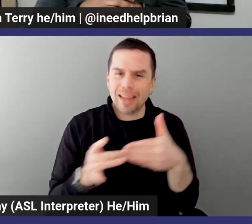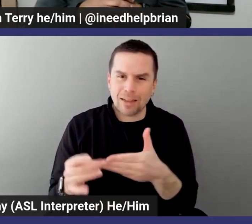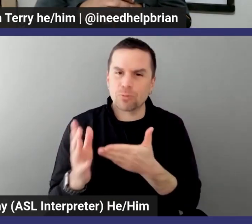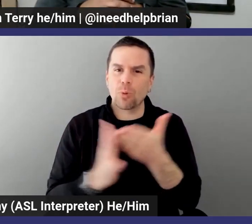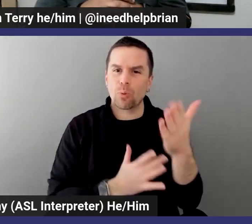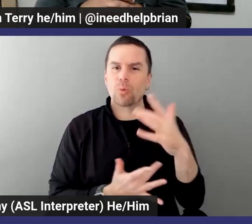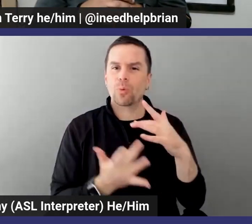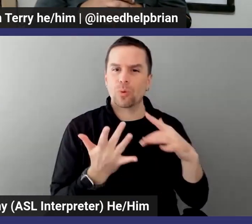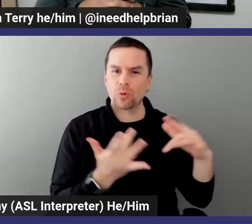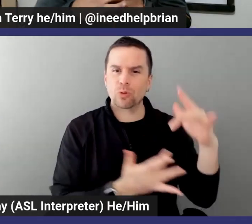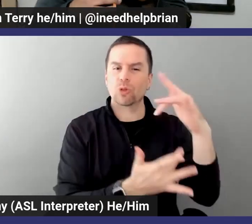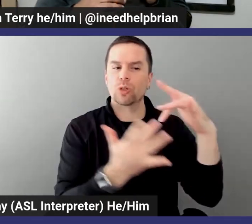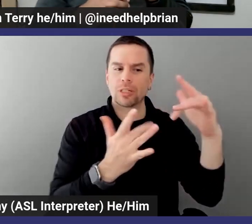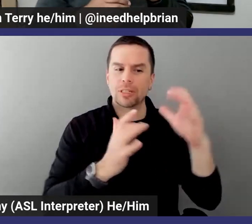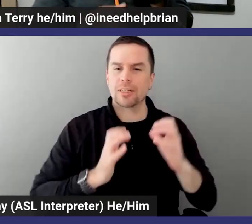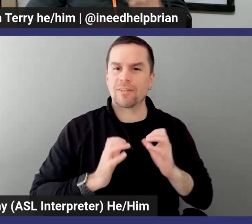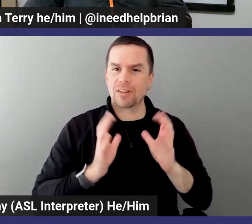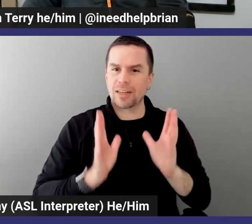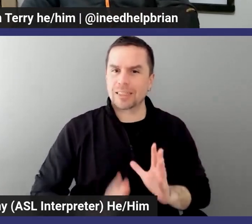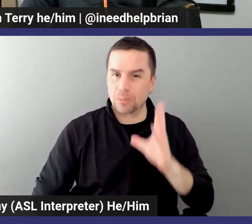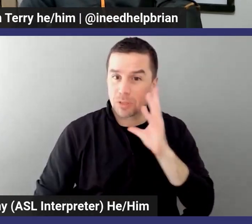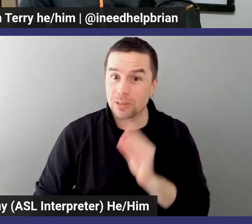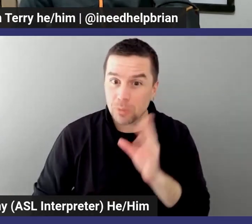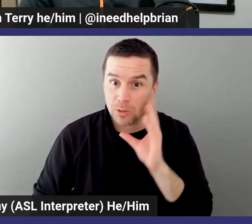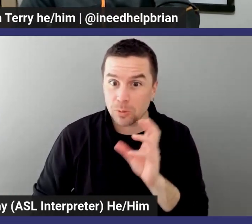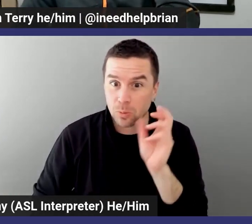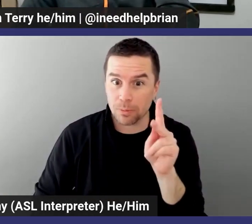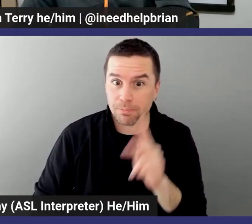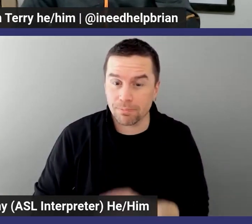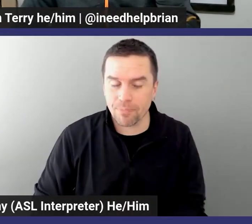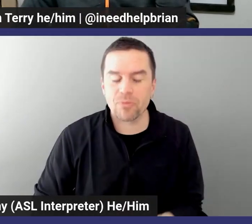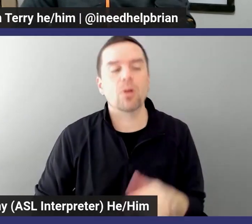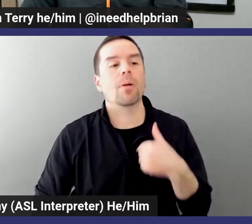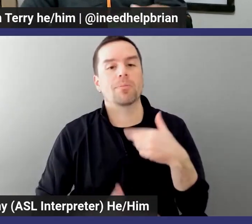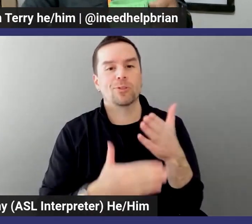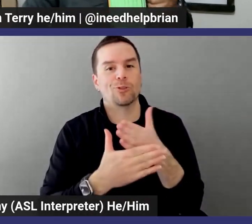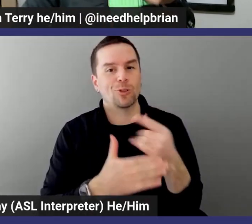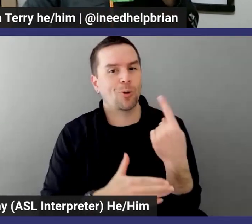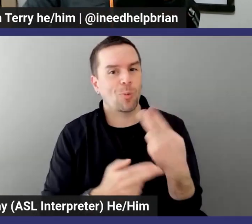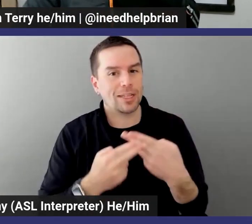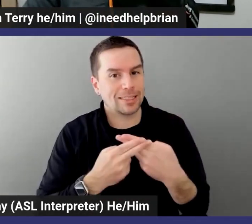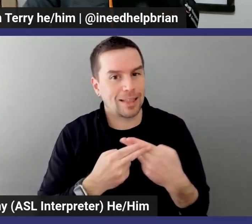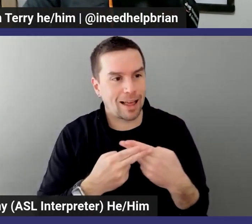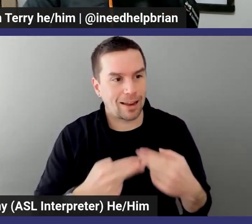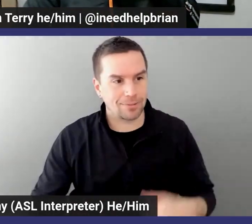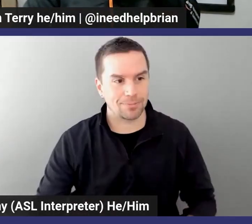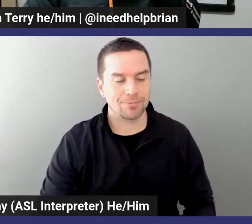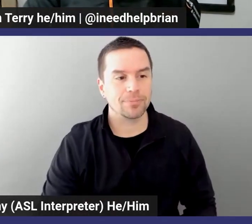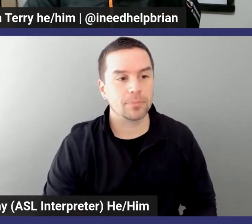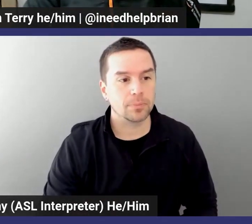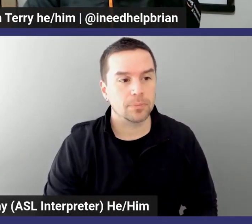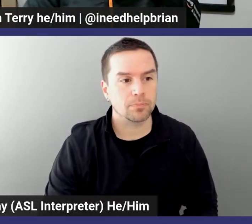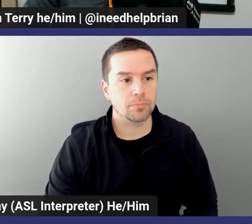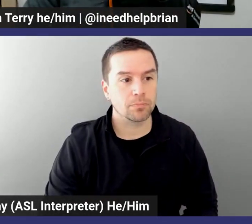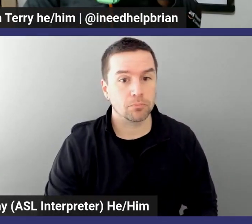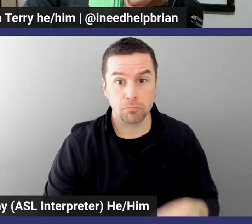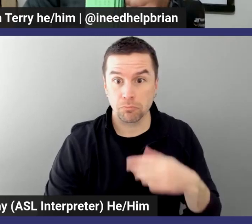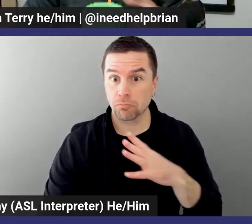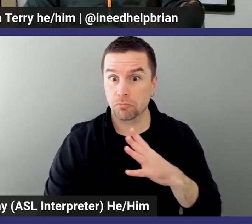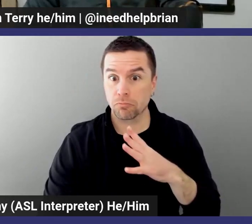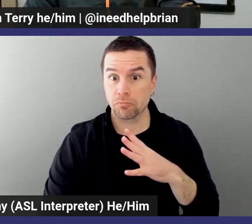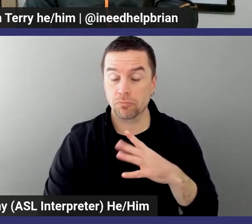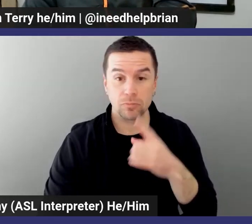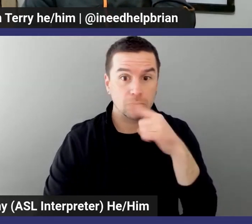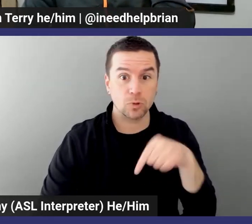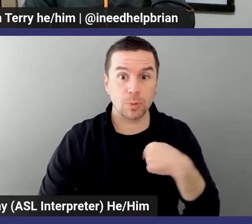of a customer experience, right? So let me share one slide with you. Can I share the slide now? Yeah, go ahead and